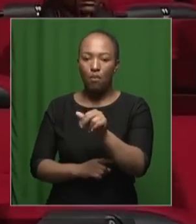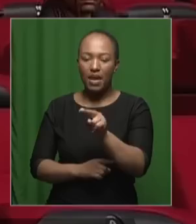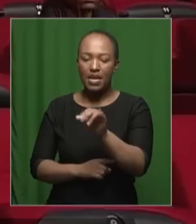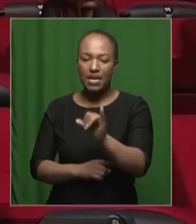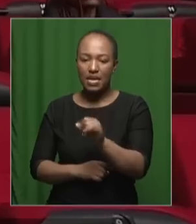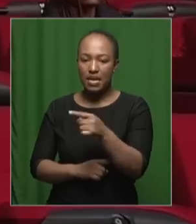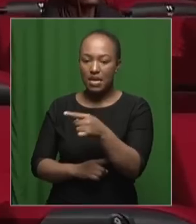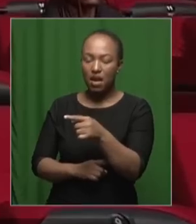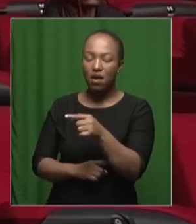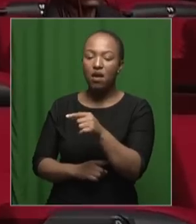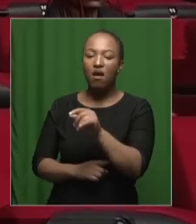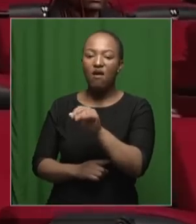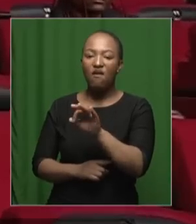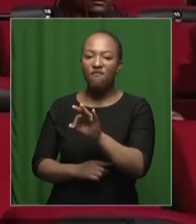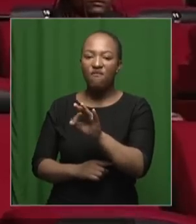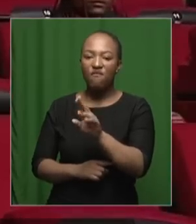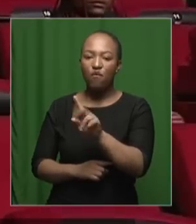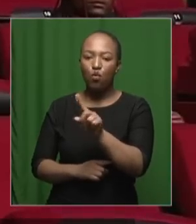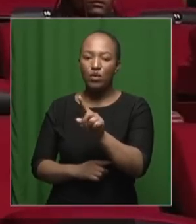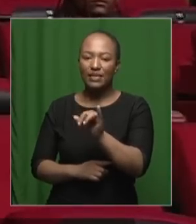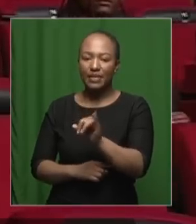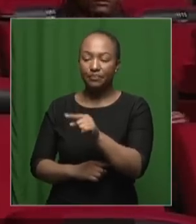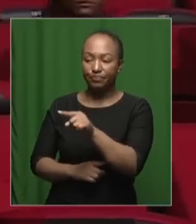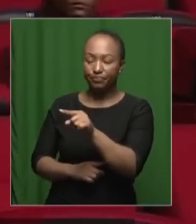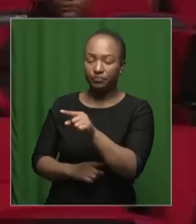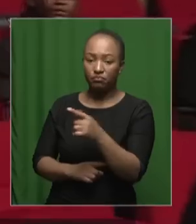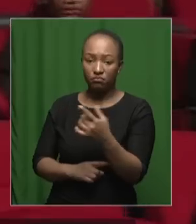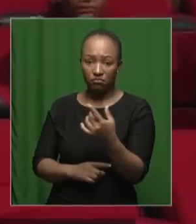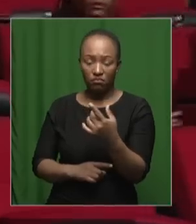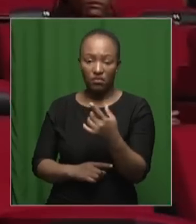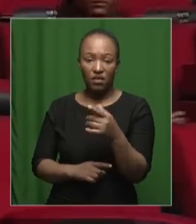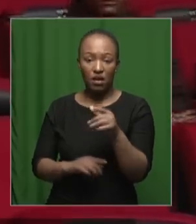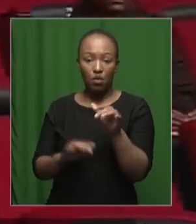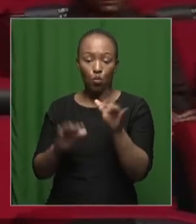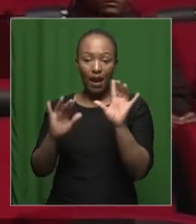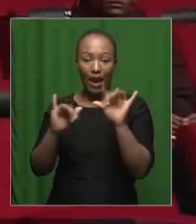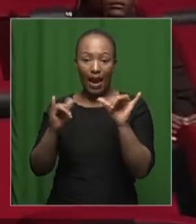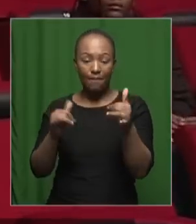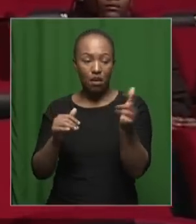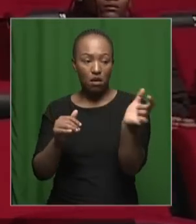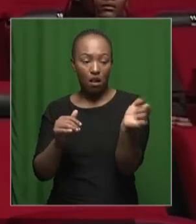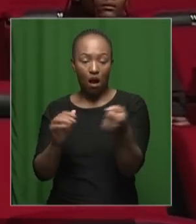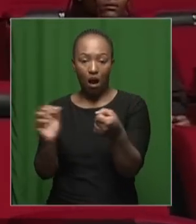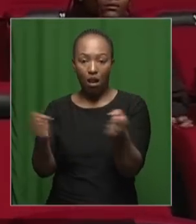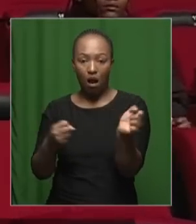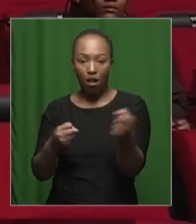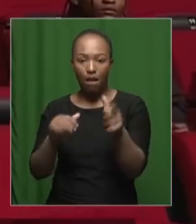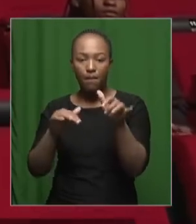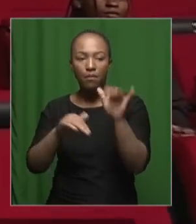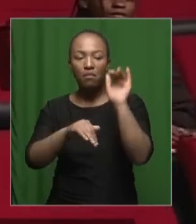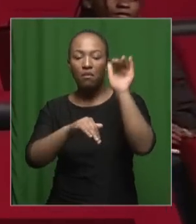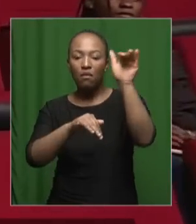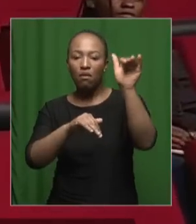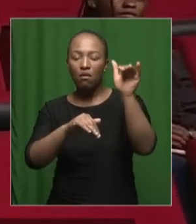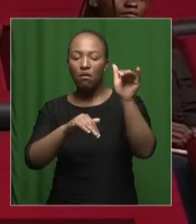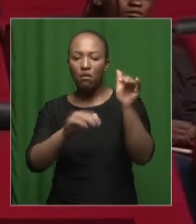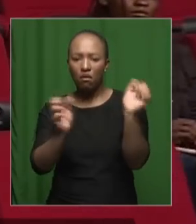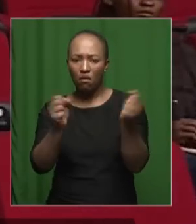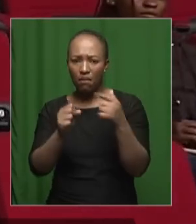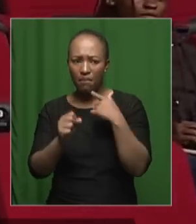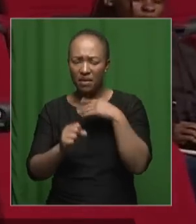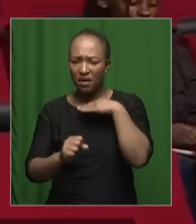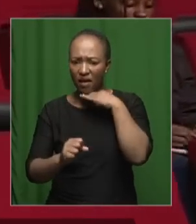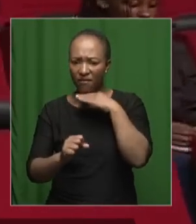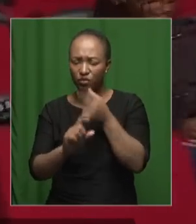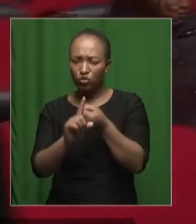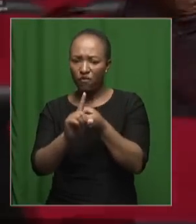charging companies who hire illegal immigrants. Do you think this is enough to fight the scourge of illegal